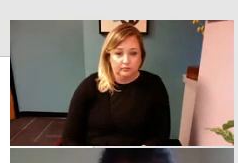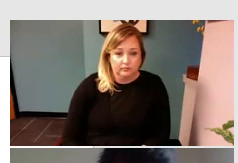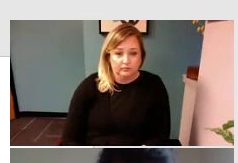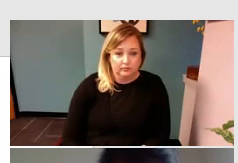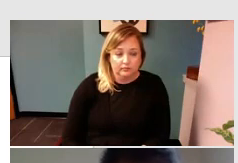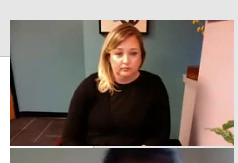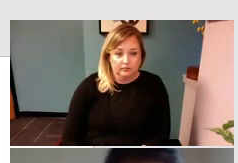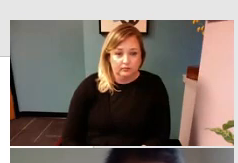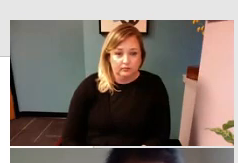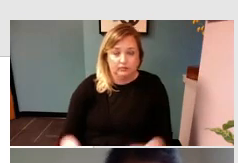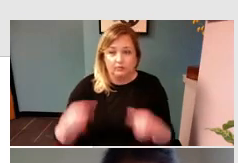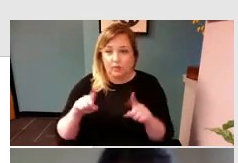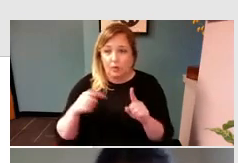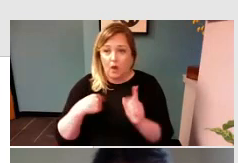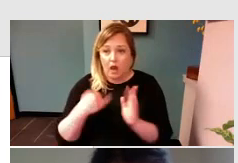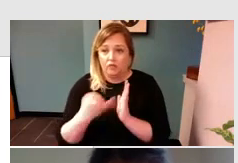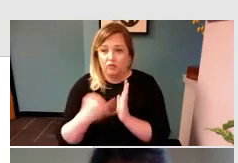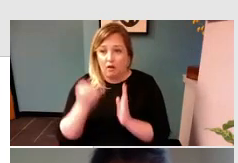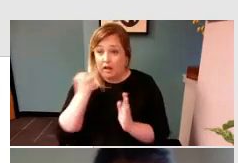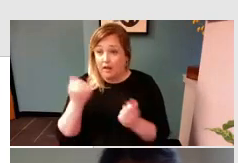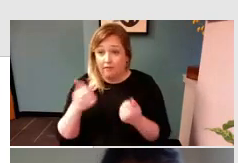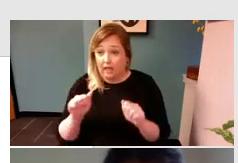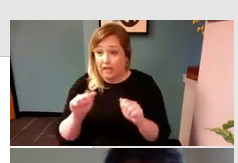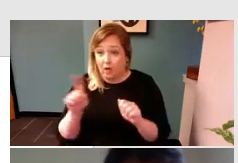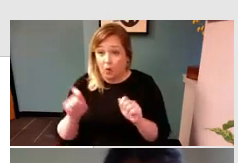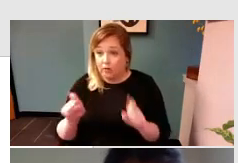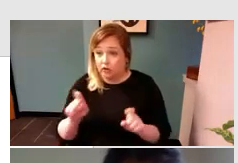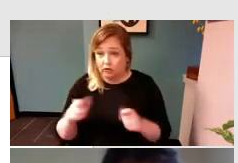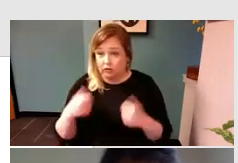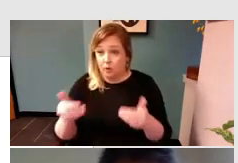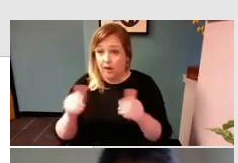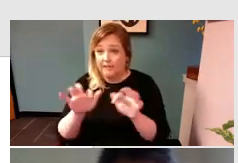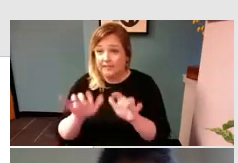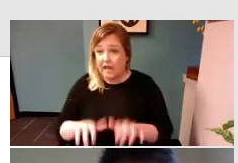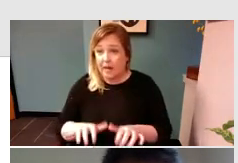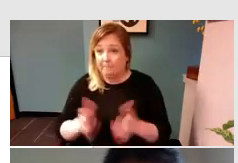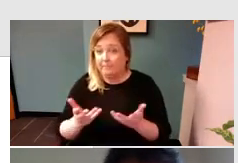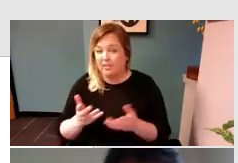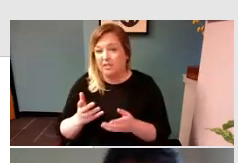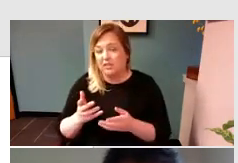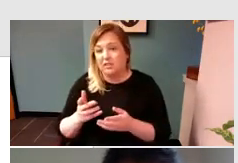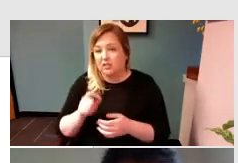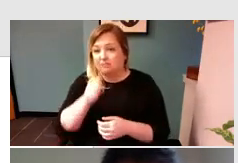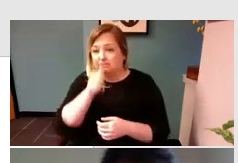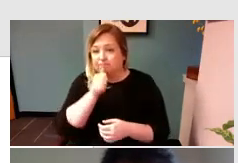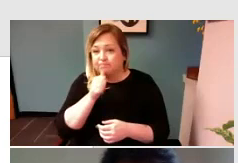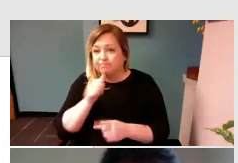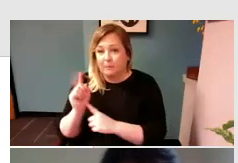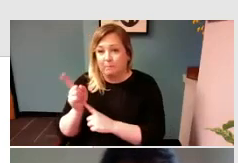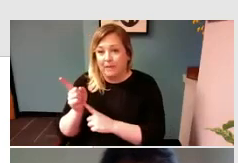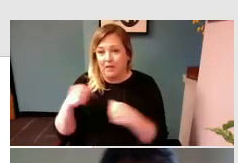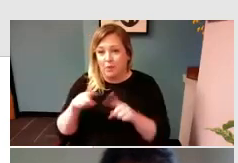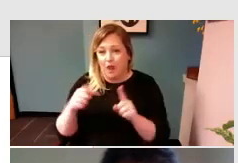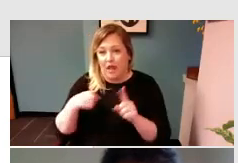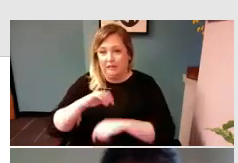And while I draw this, if you have any questions, just type it out in the chat window. Give me a minute to draw an example.